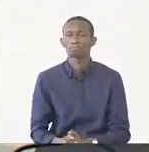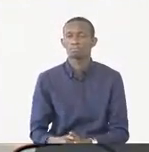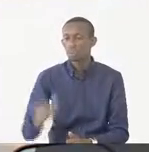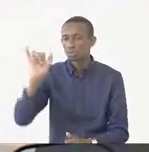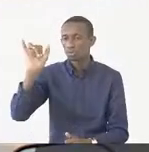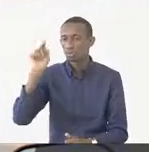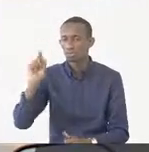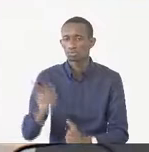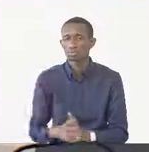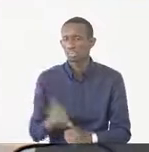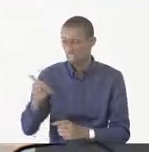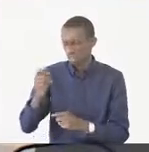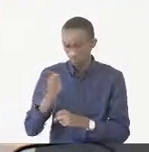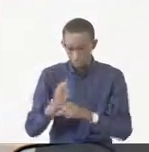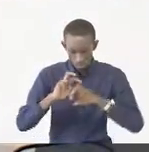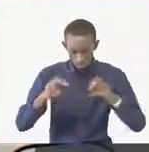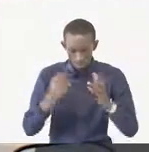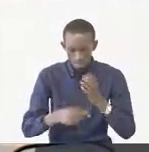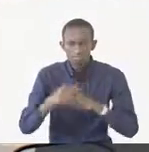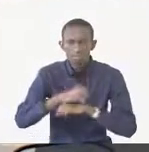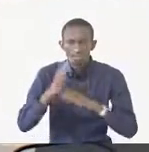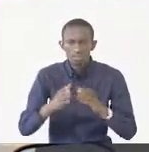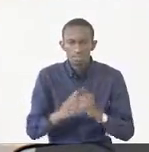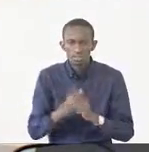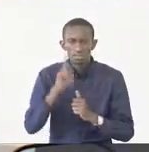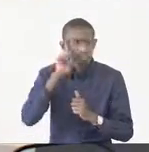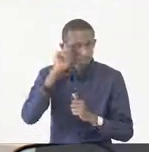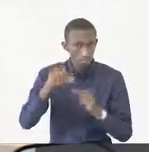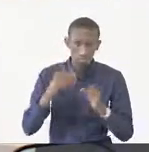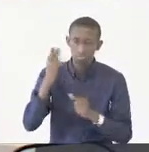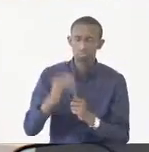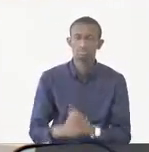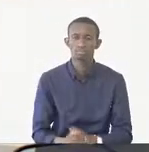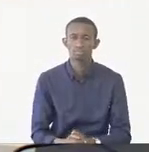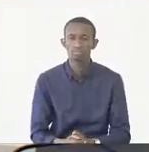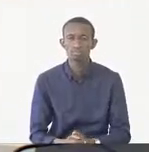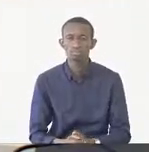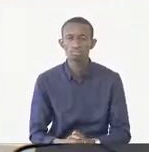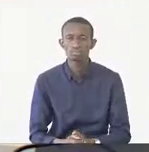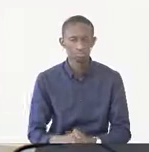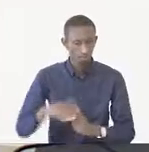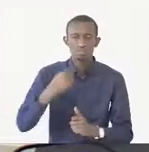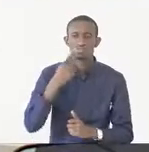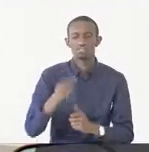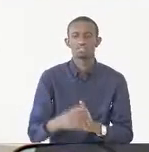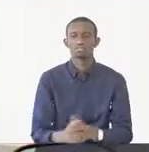y-axis. What are we going to find, students? Then you think about that one, and then you tell.